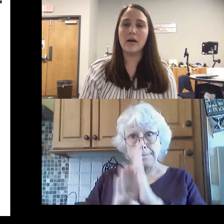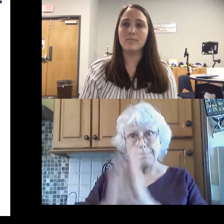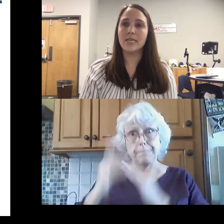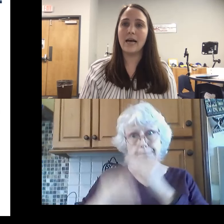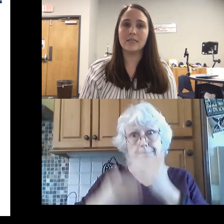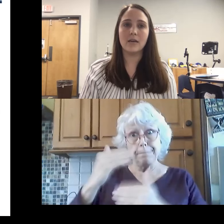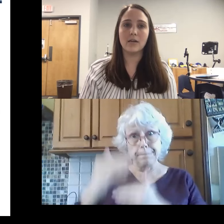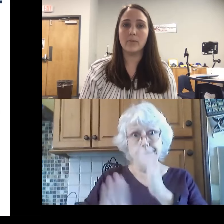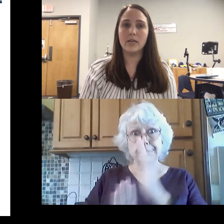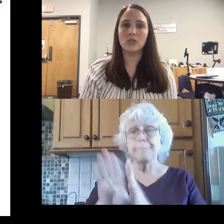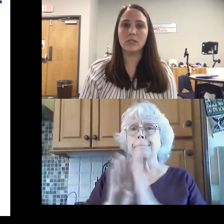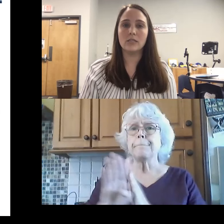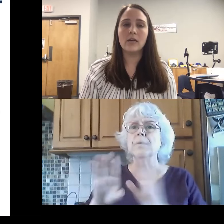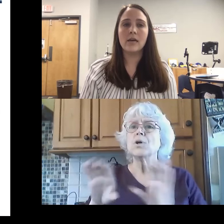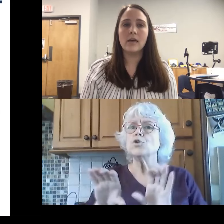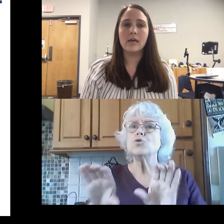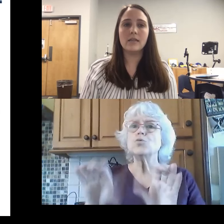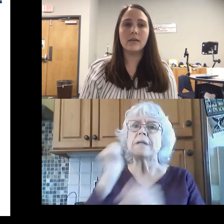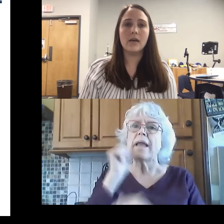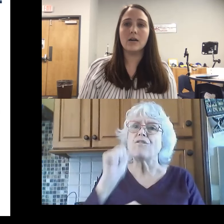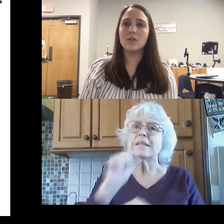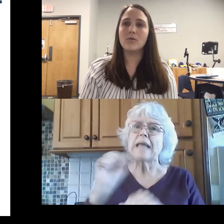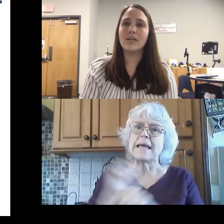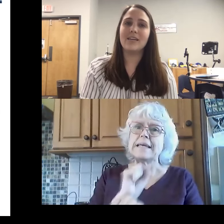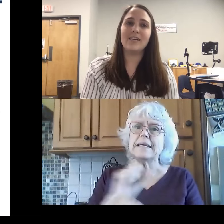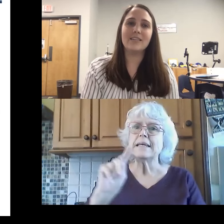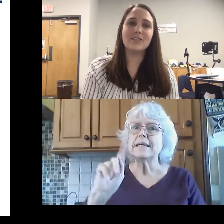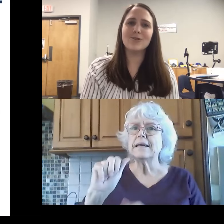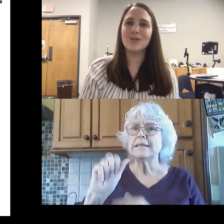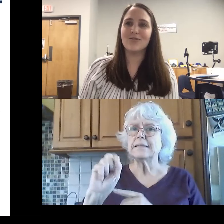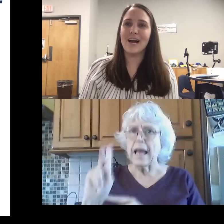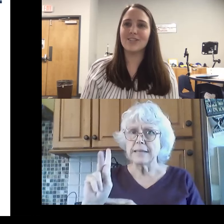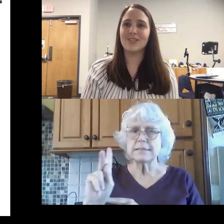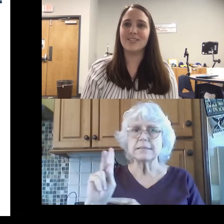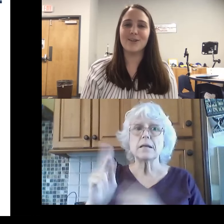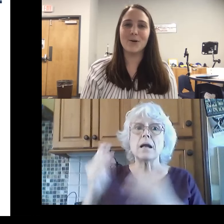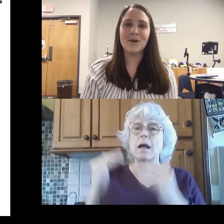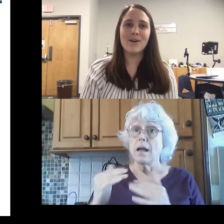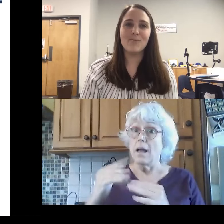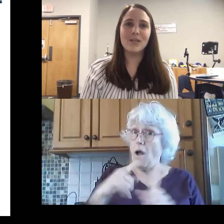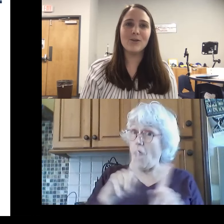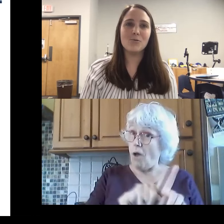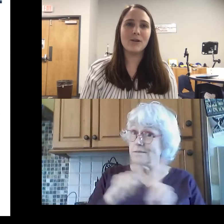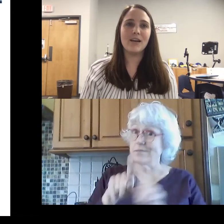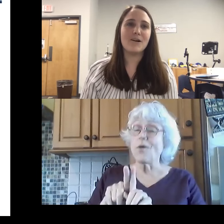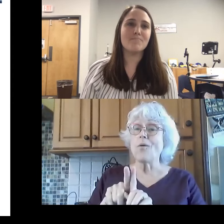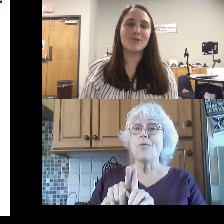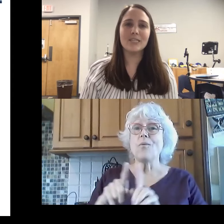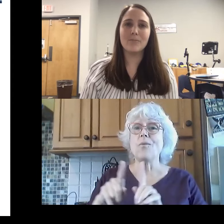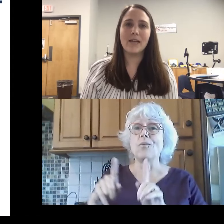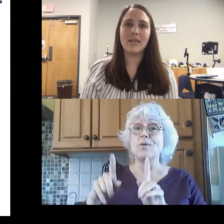tasks and occupation. And then also it is social interaction. So when you